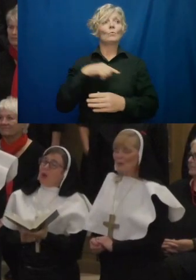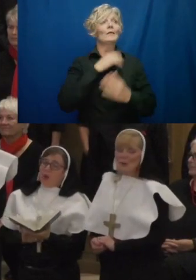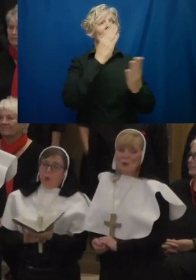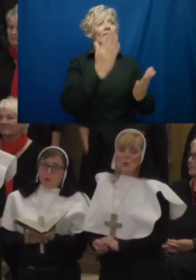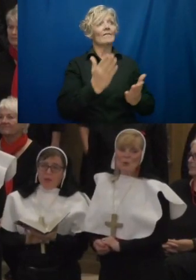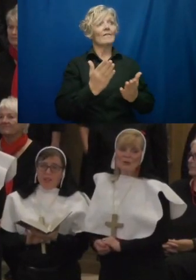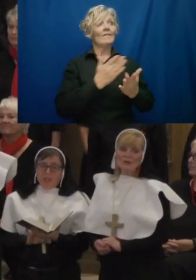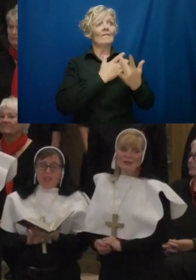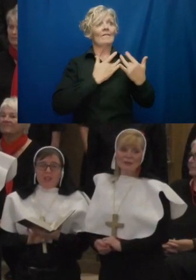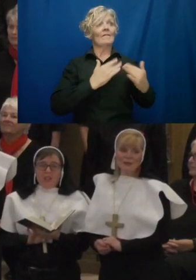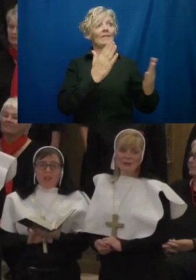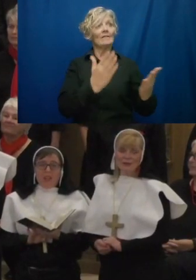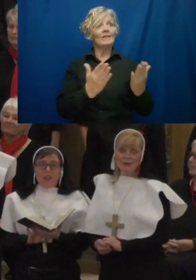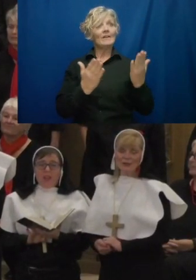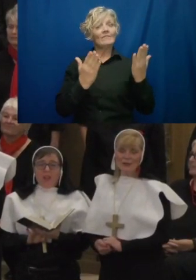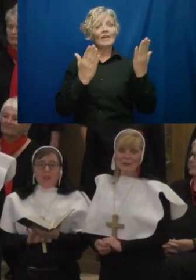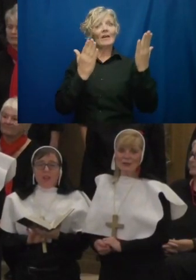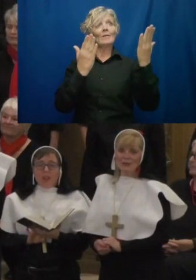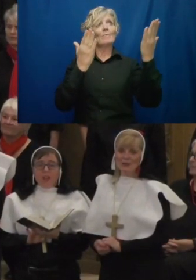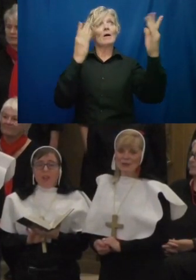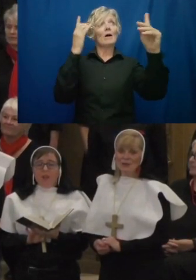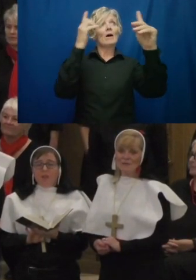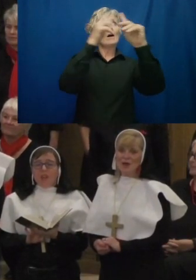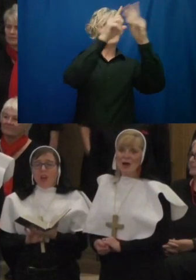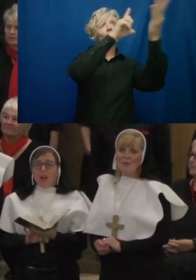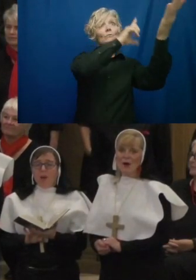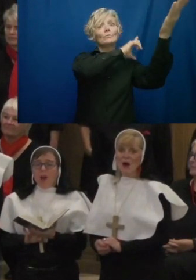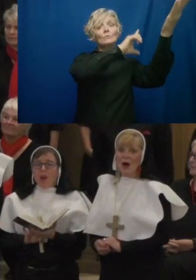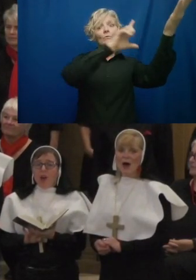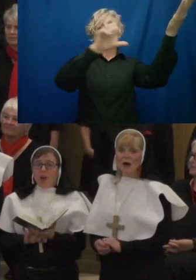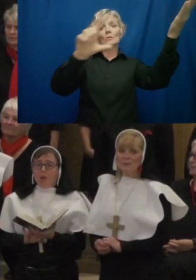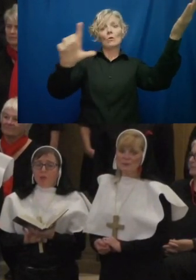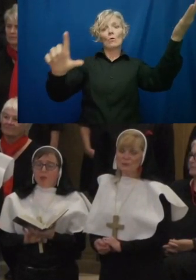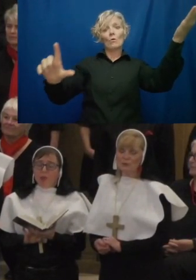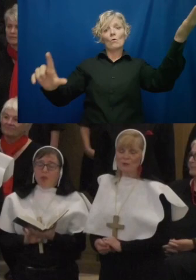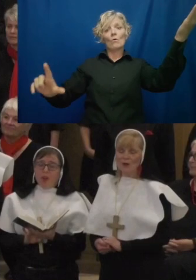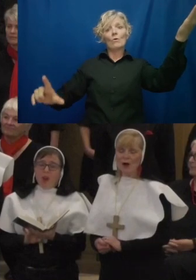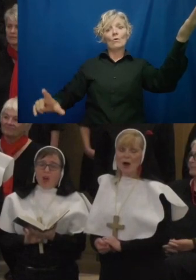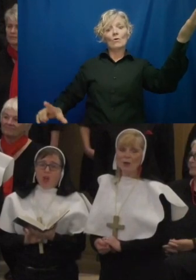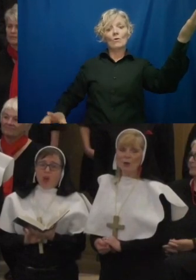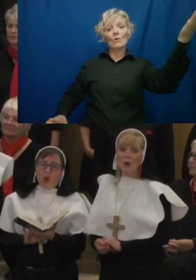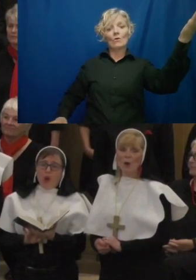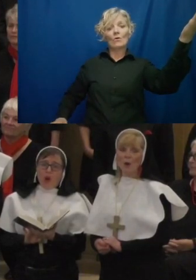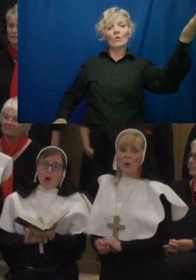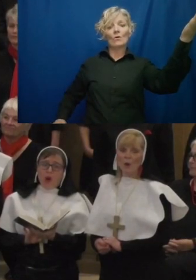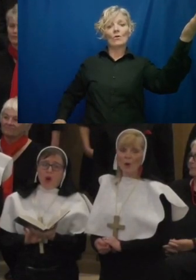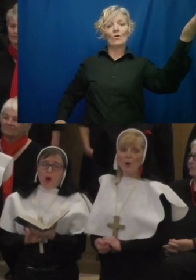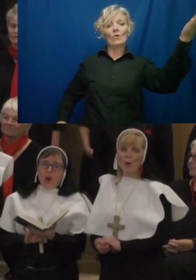We lift them up to the Lord.